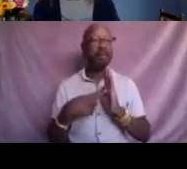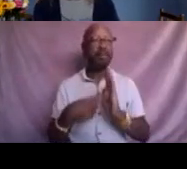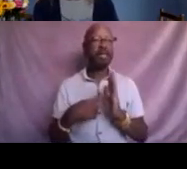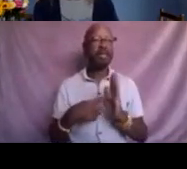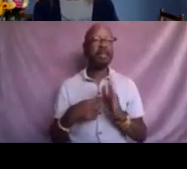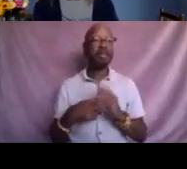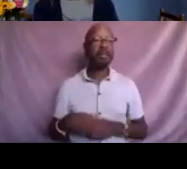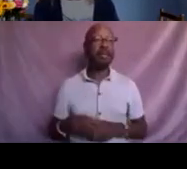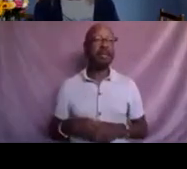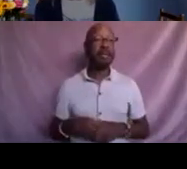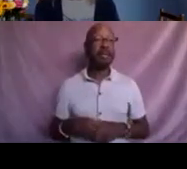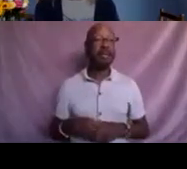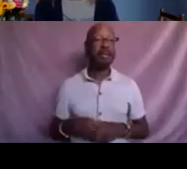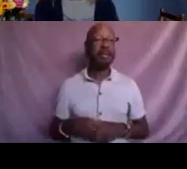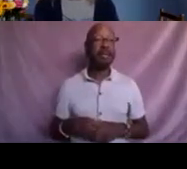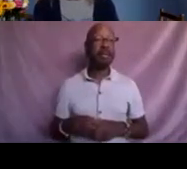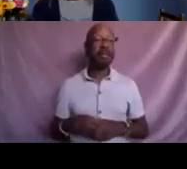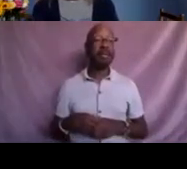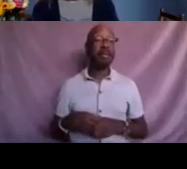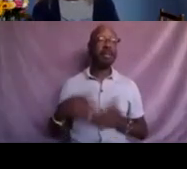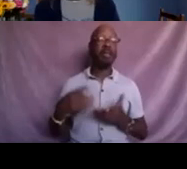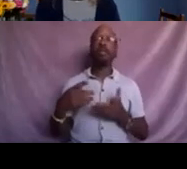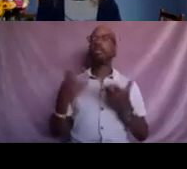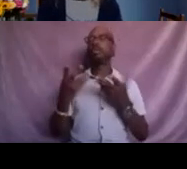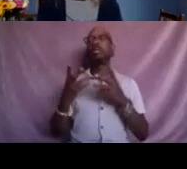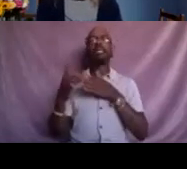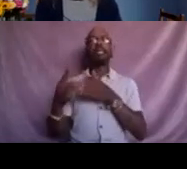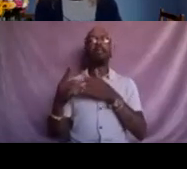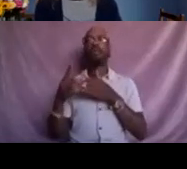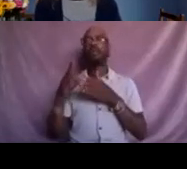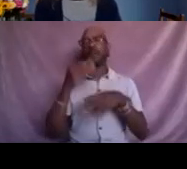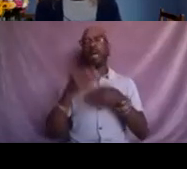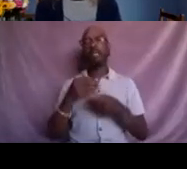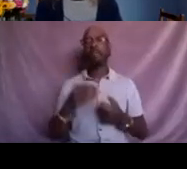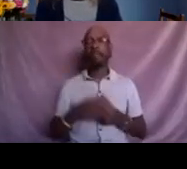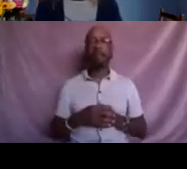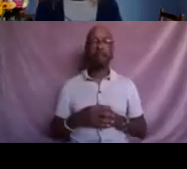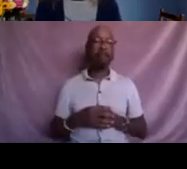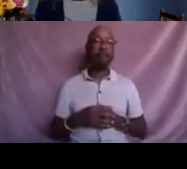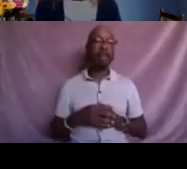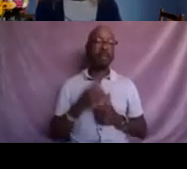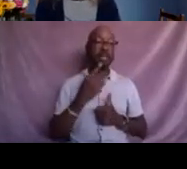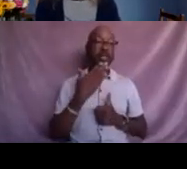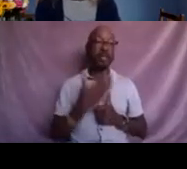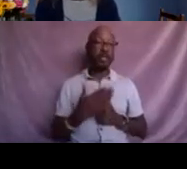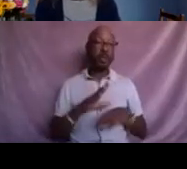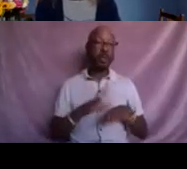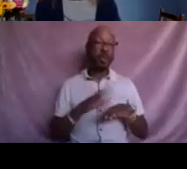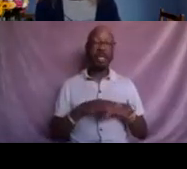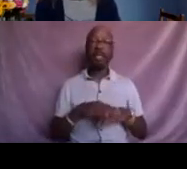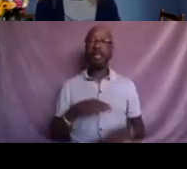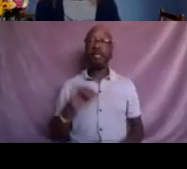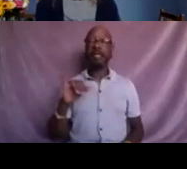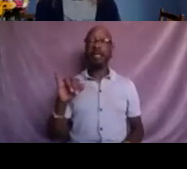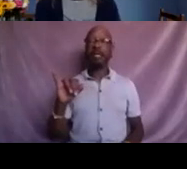in another tab, you know, walk them through and get them added. I will say kind of a good heads up is that a join code